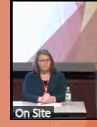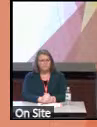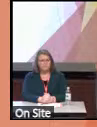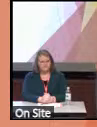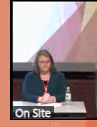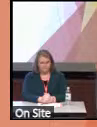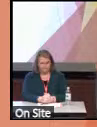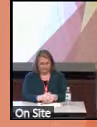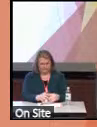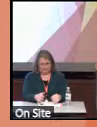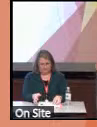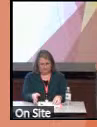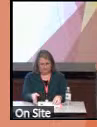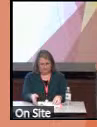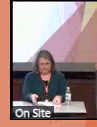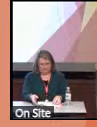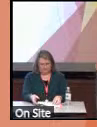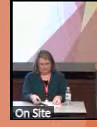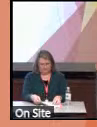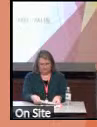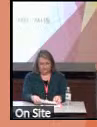those statements.